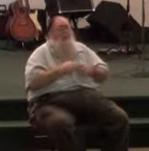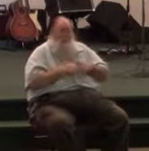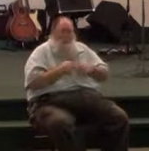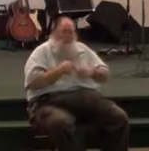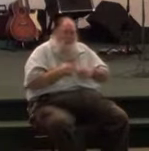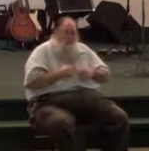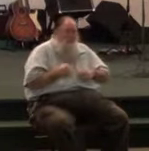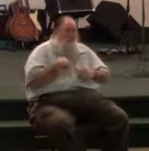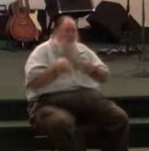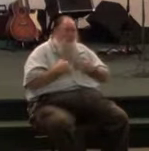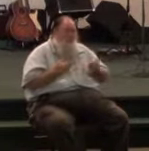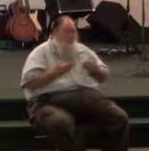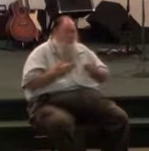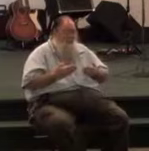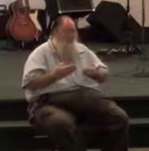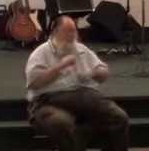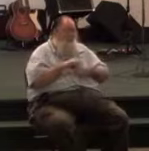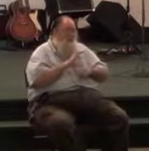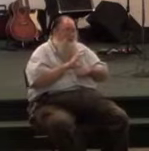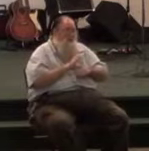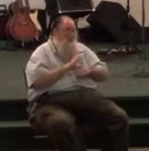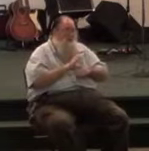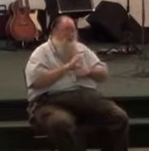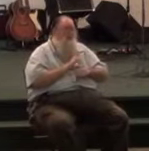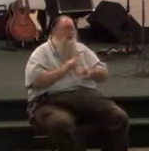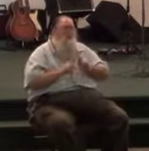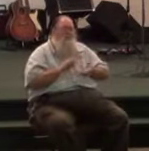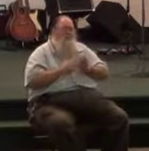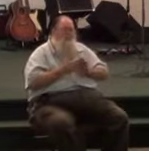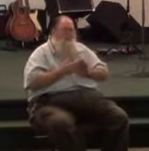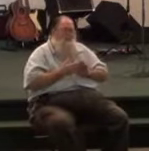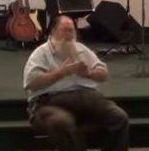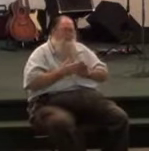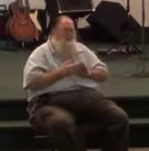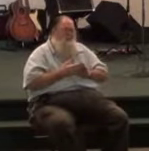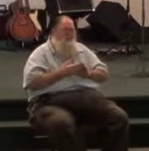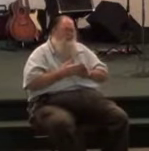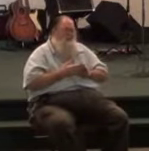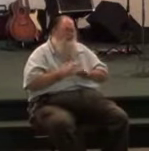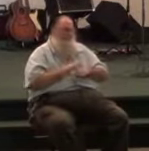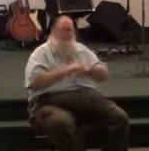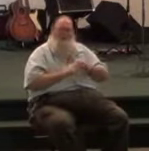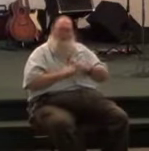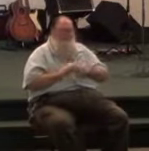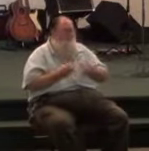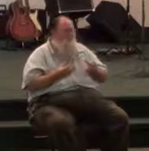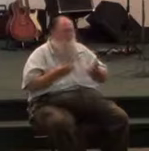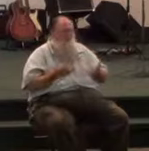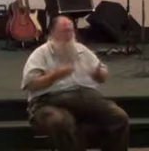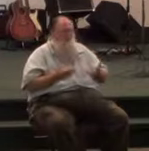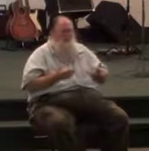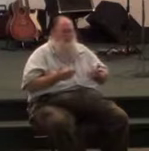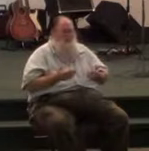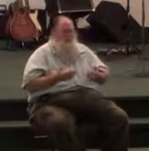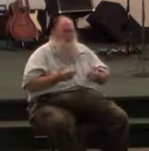universal, is people have gotten too comfortable. They know where they can back off and